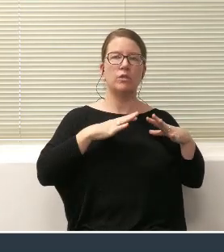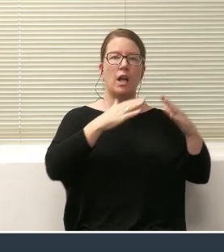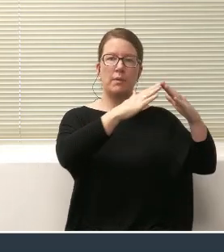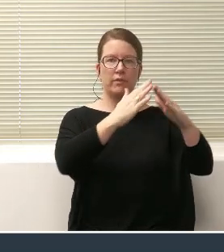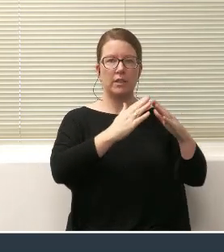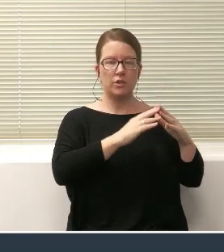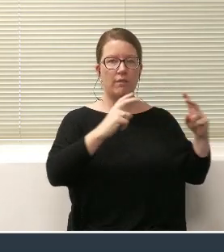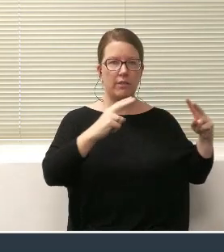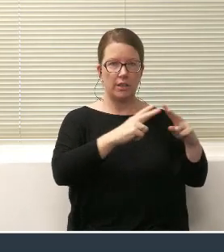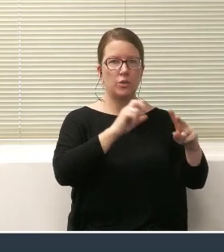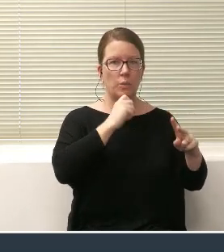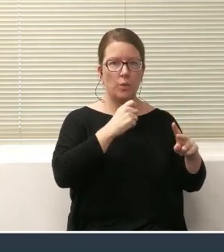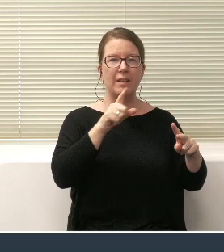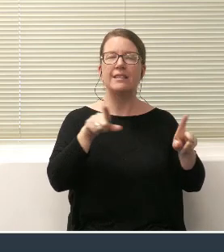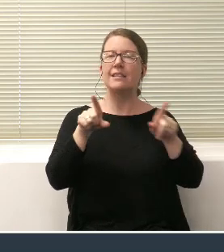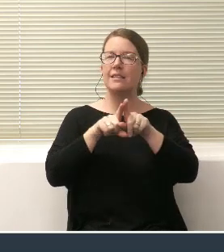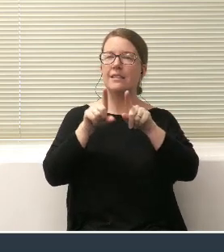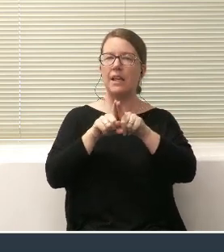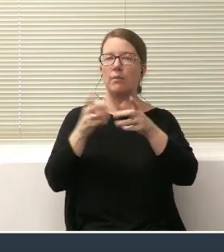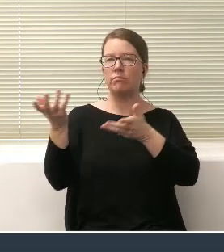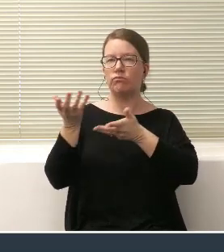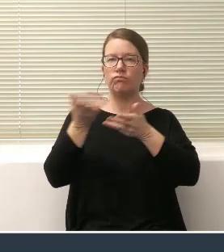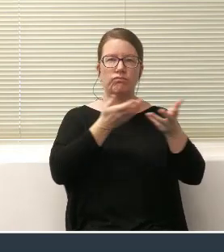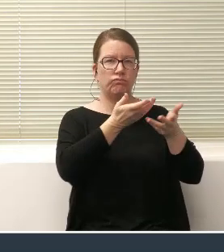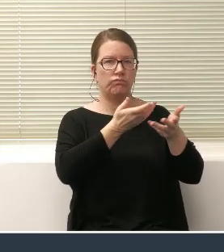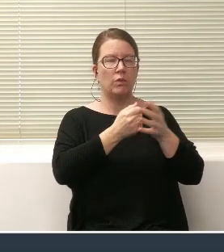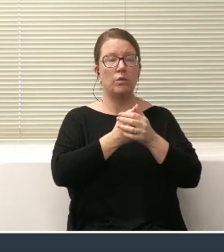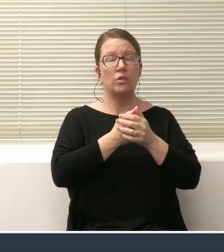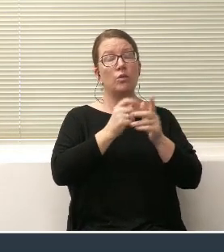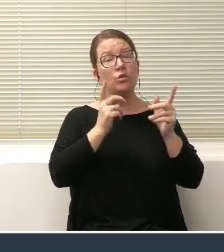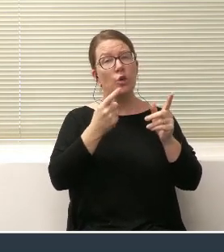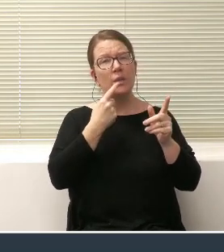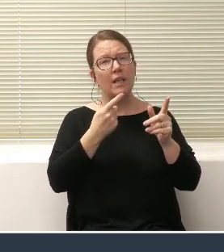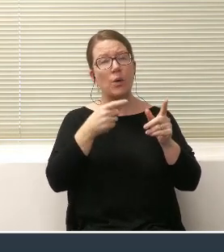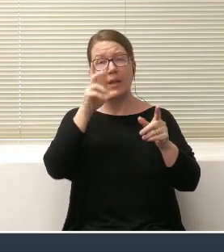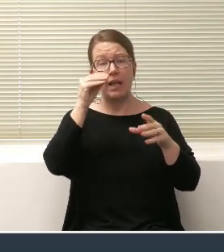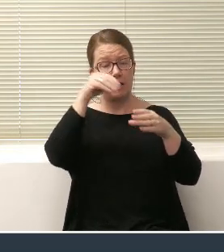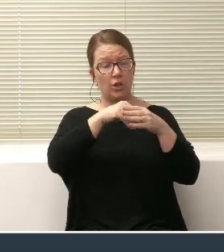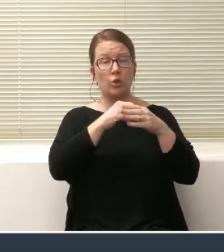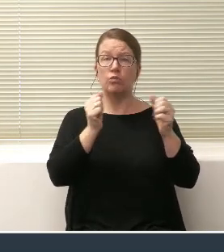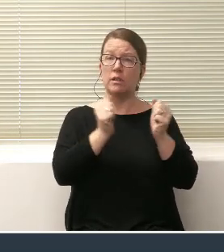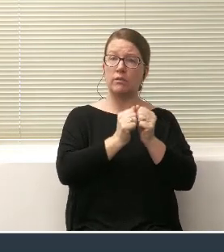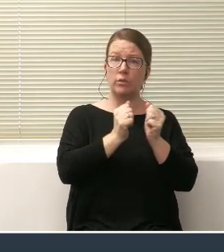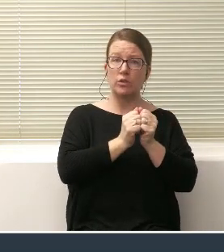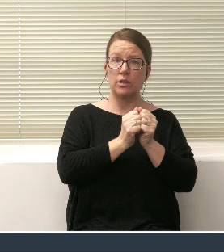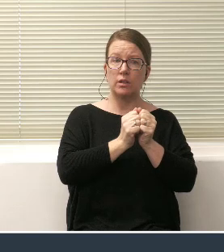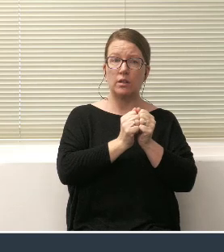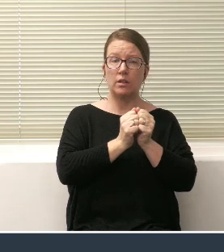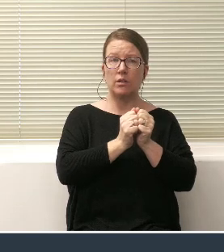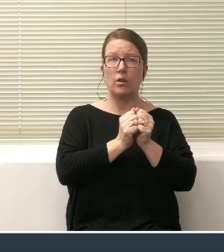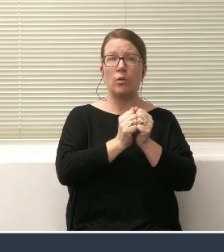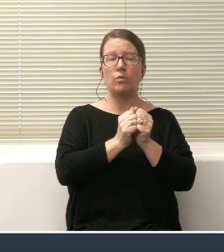your strategic priorities. So we could include in the resolution to wrapped up